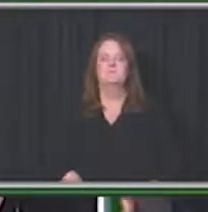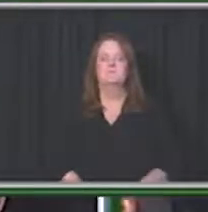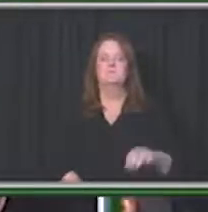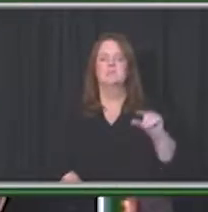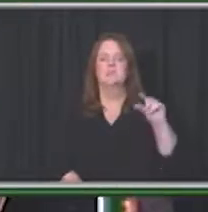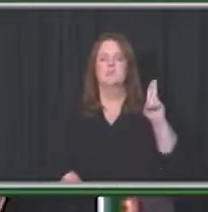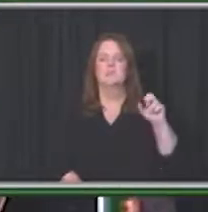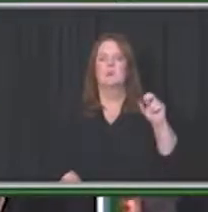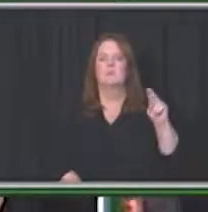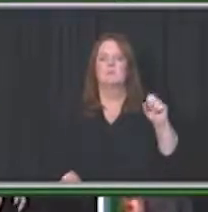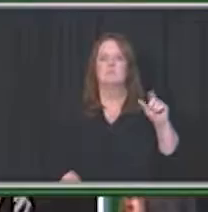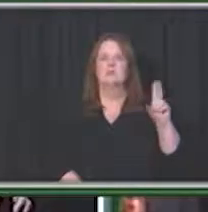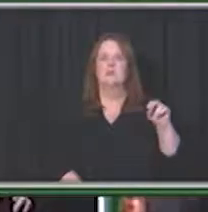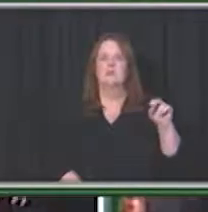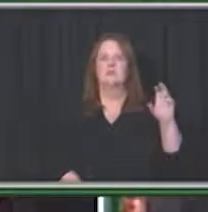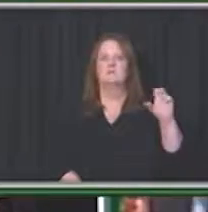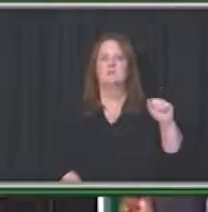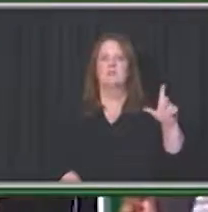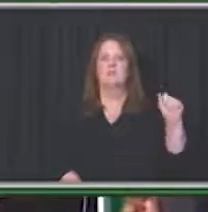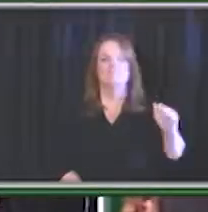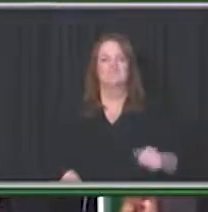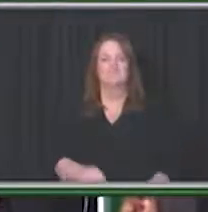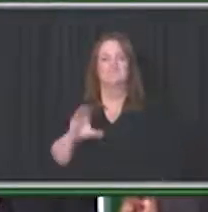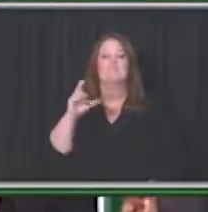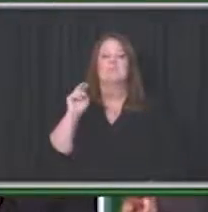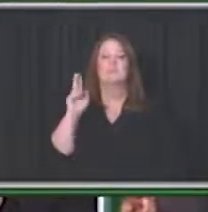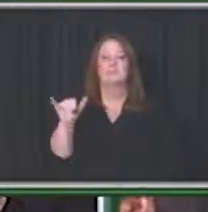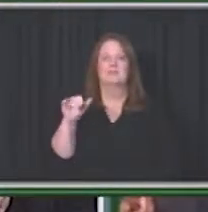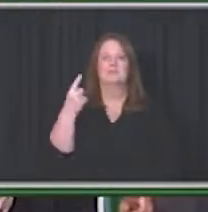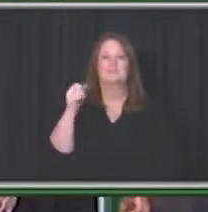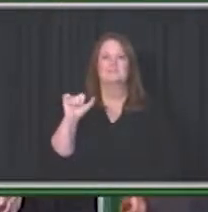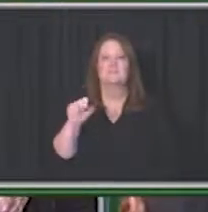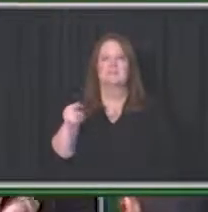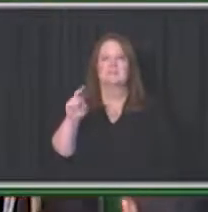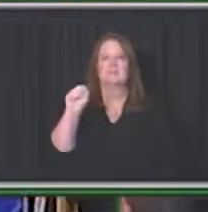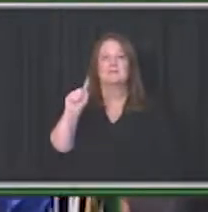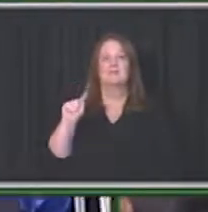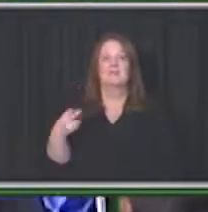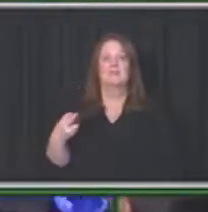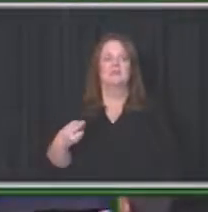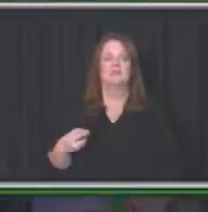Juana Zavala Zavala. Courtney Jean Smith.